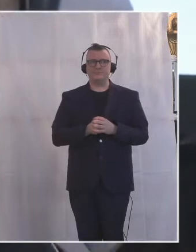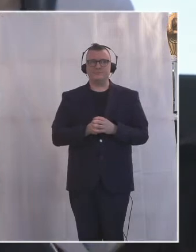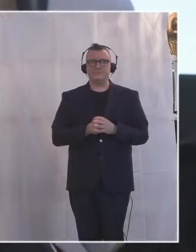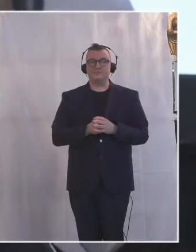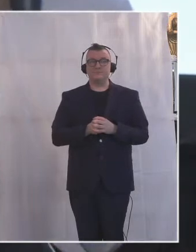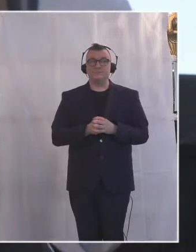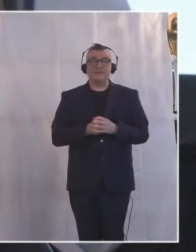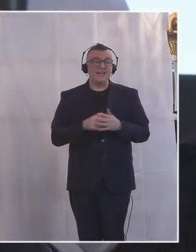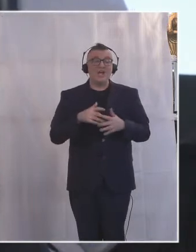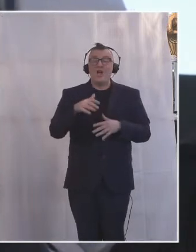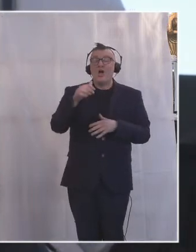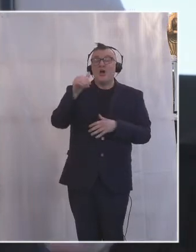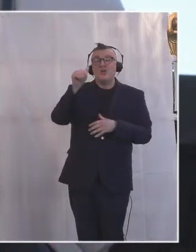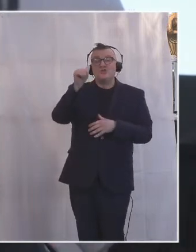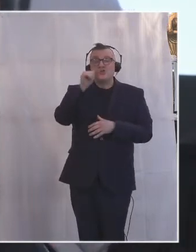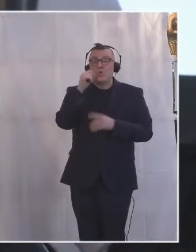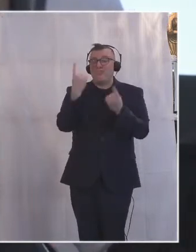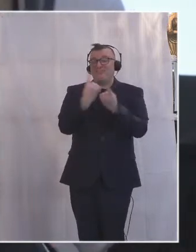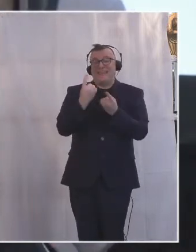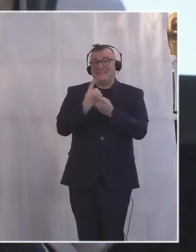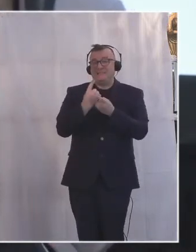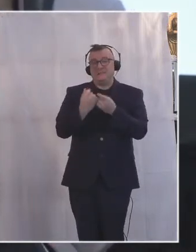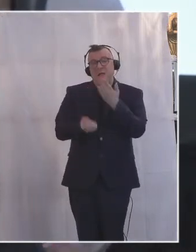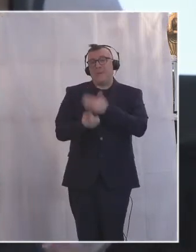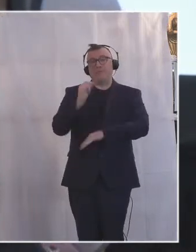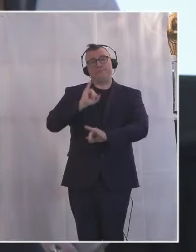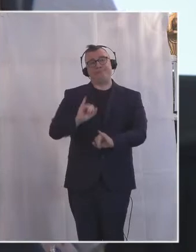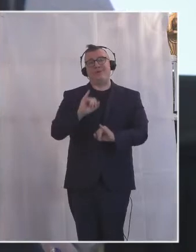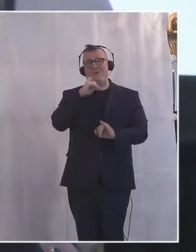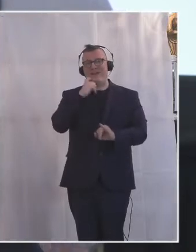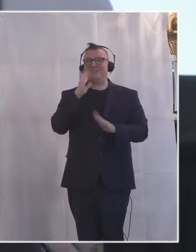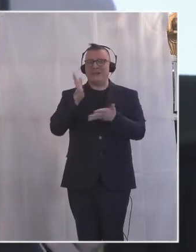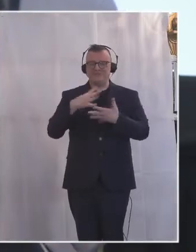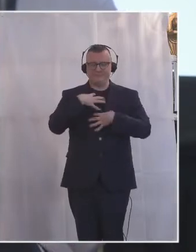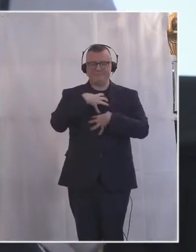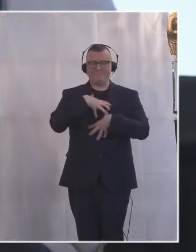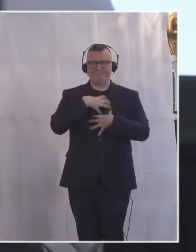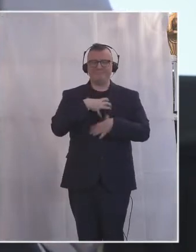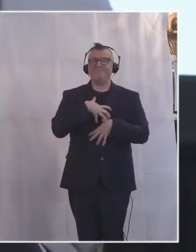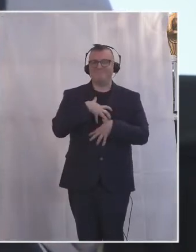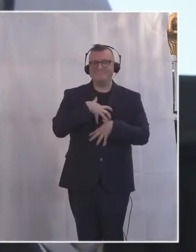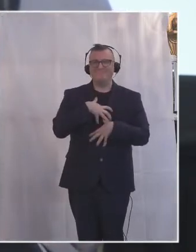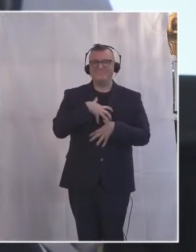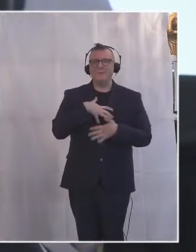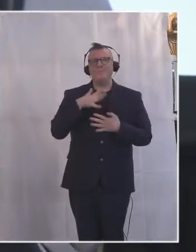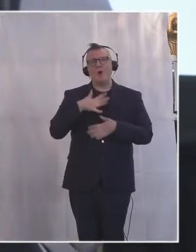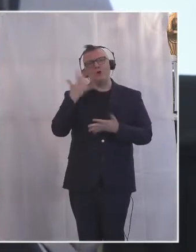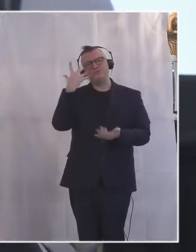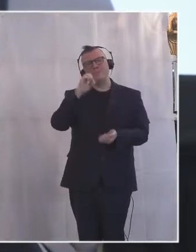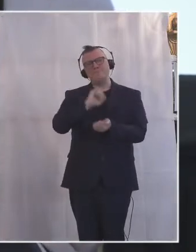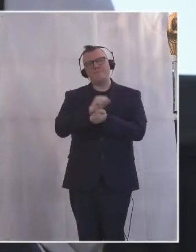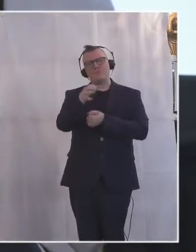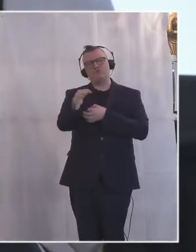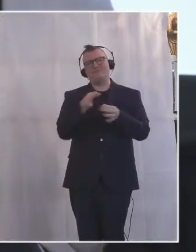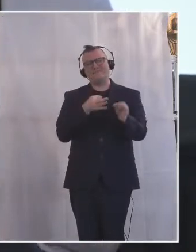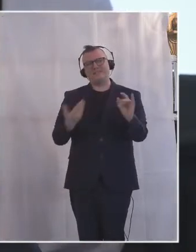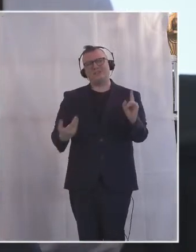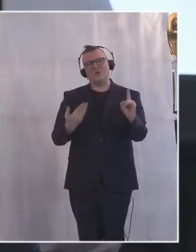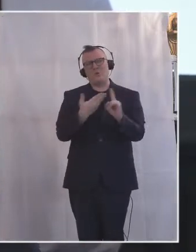Things rarely go to plan, so always be ready to adapt, obviously kind of keeping in mind your strategic goals.